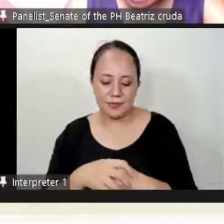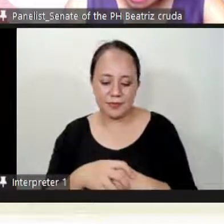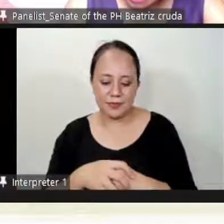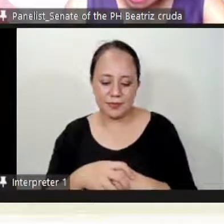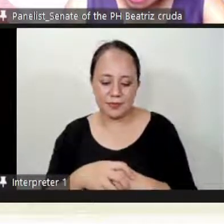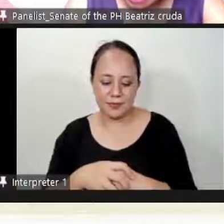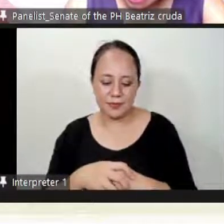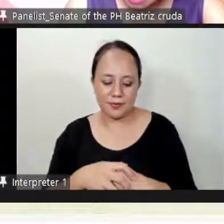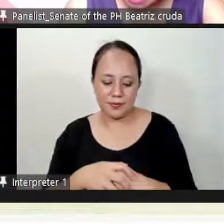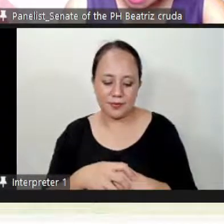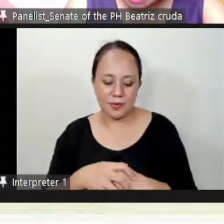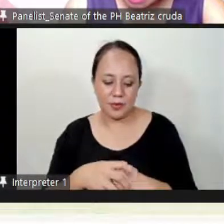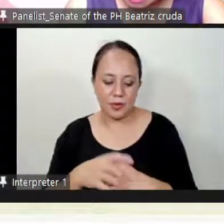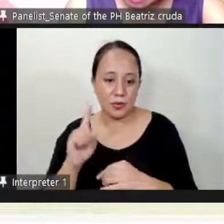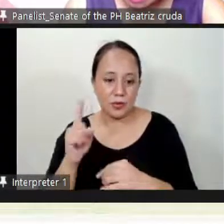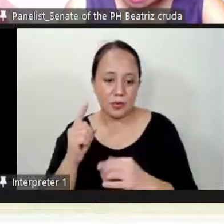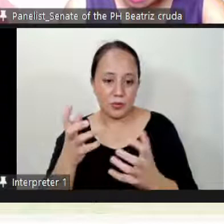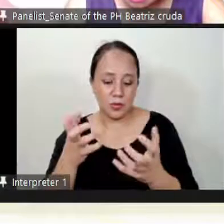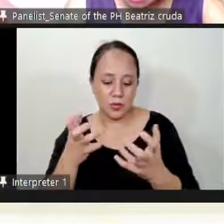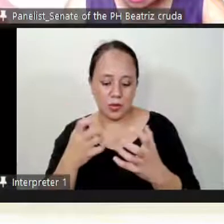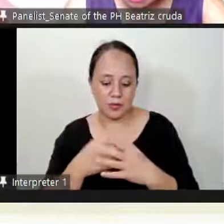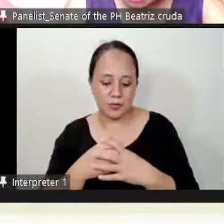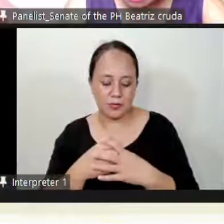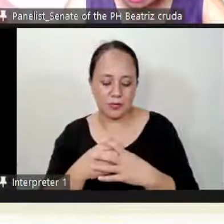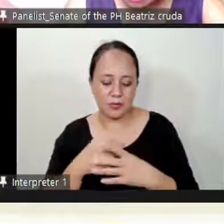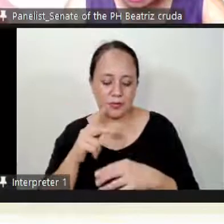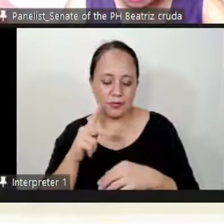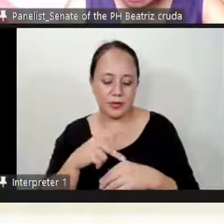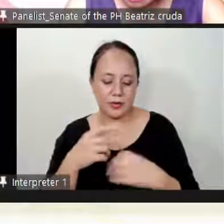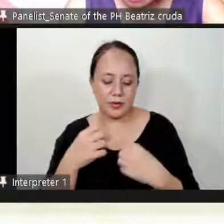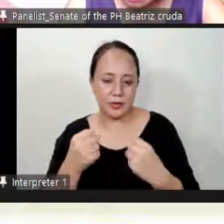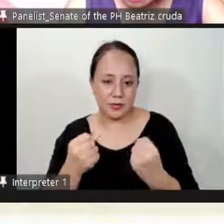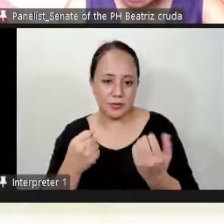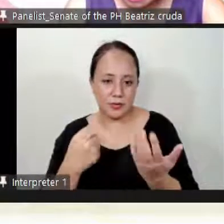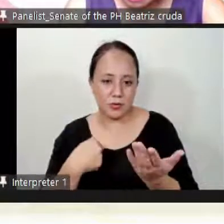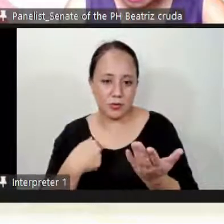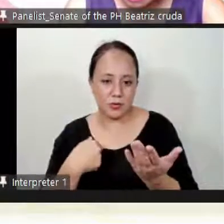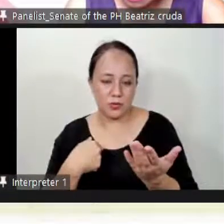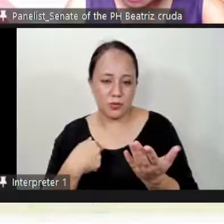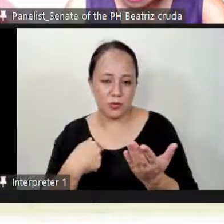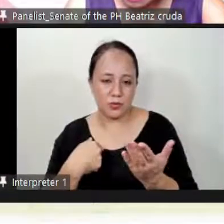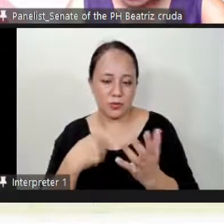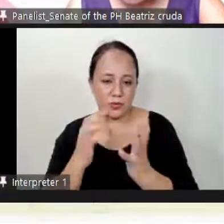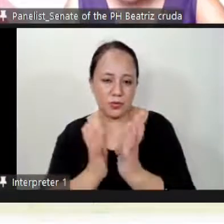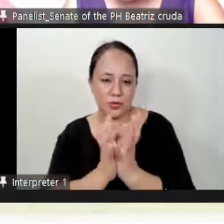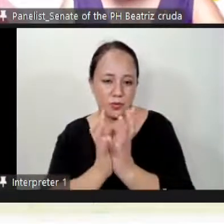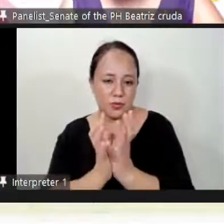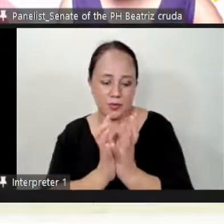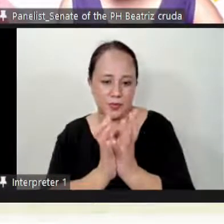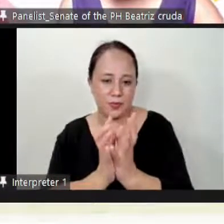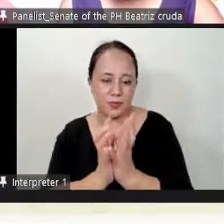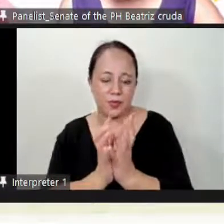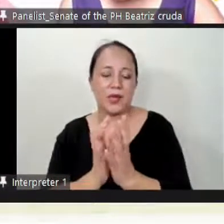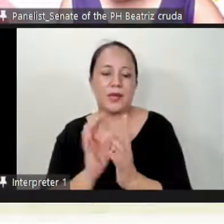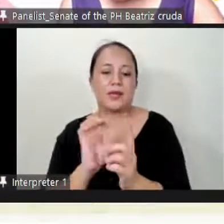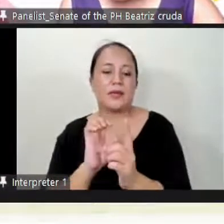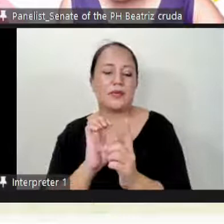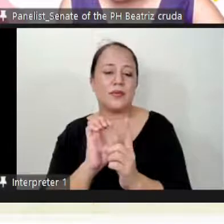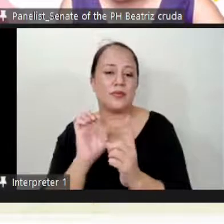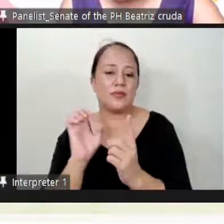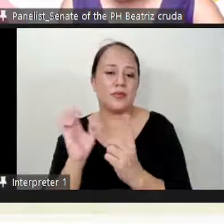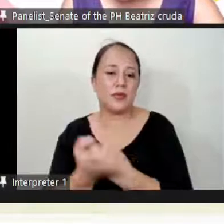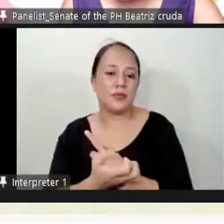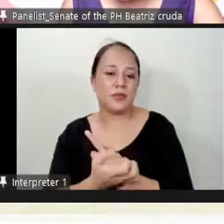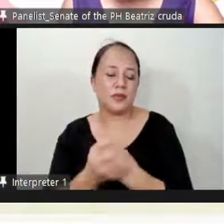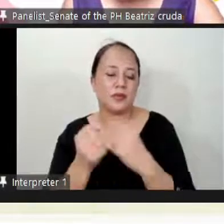what we would want, what PhilHealth would want is for the community or the environment to be